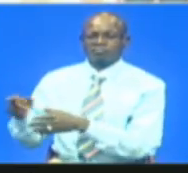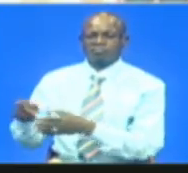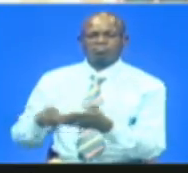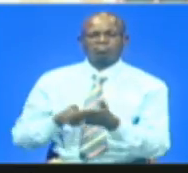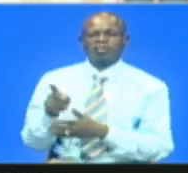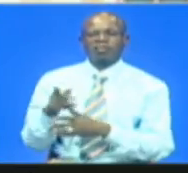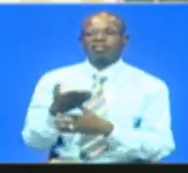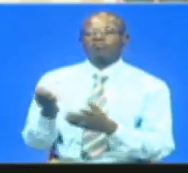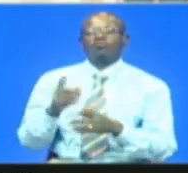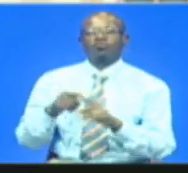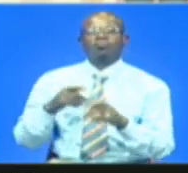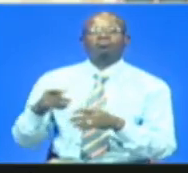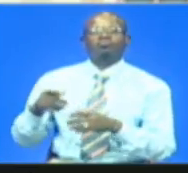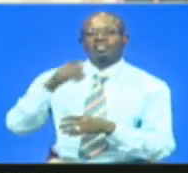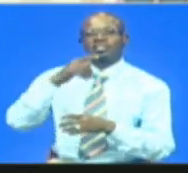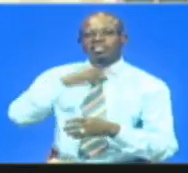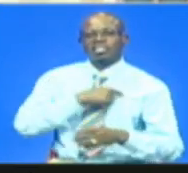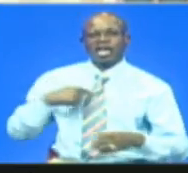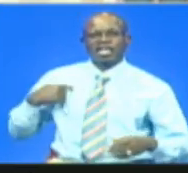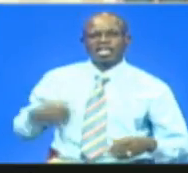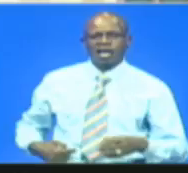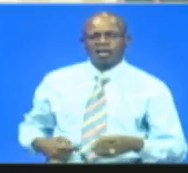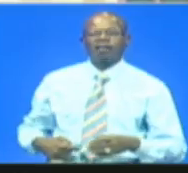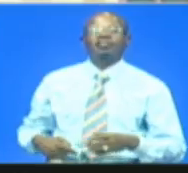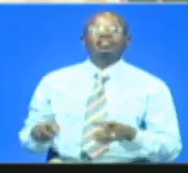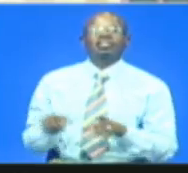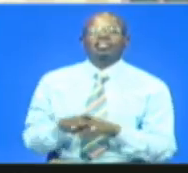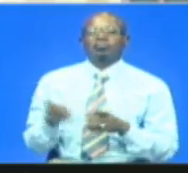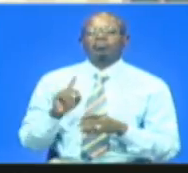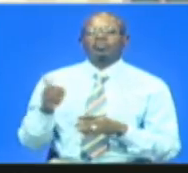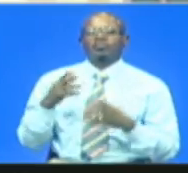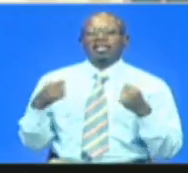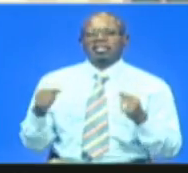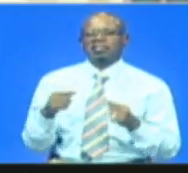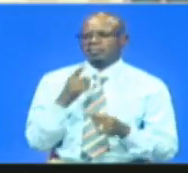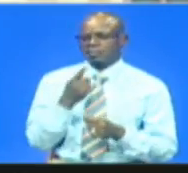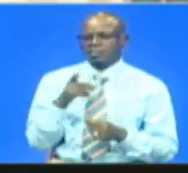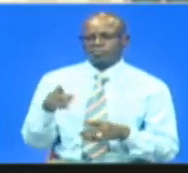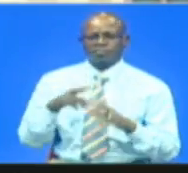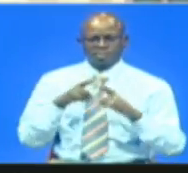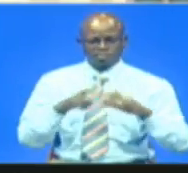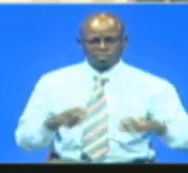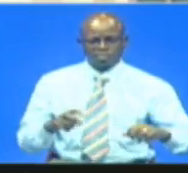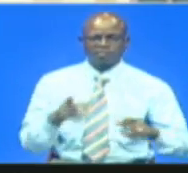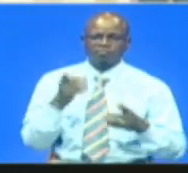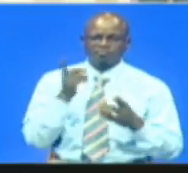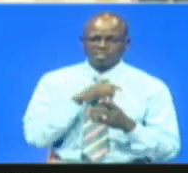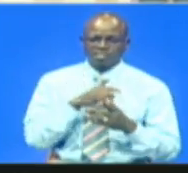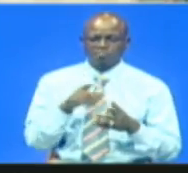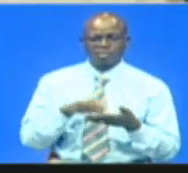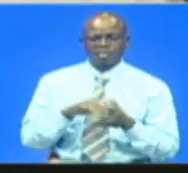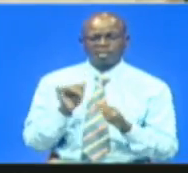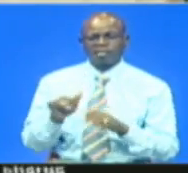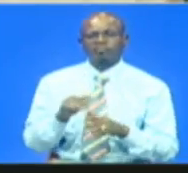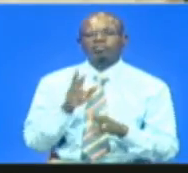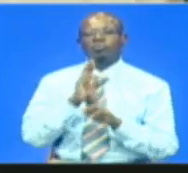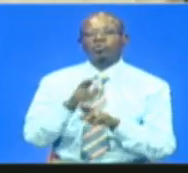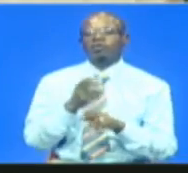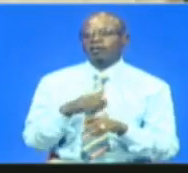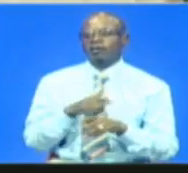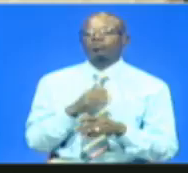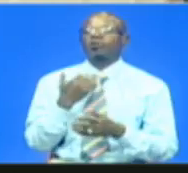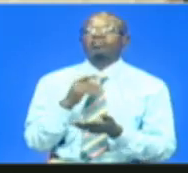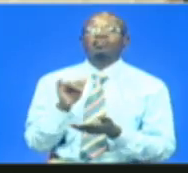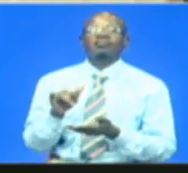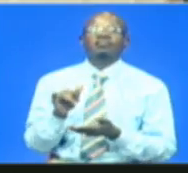Health has claimed that they have inspected. So that inspection report, particularly physical report, also we want to avail. Kama sisi kama